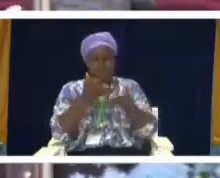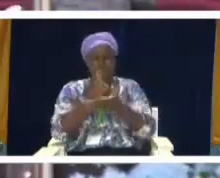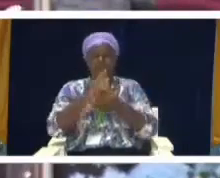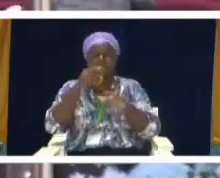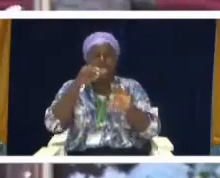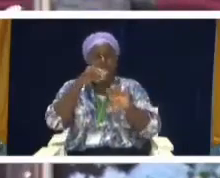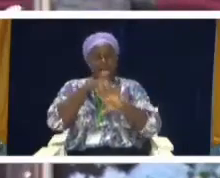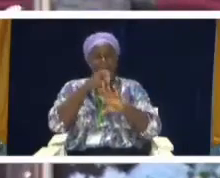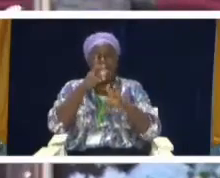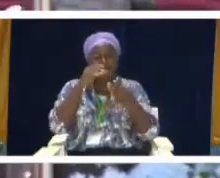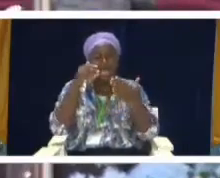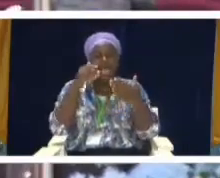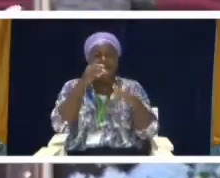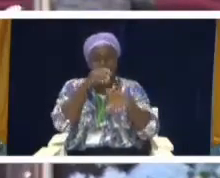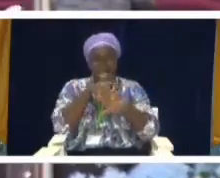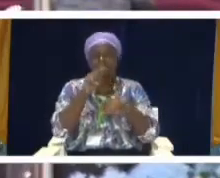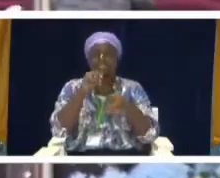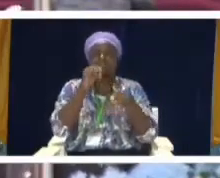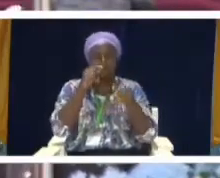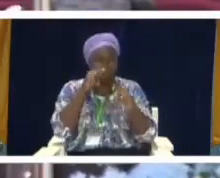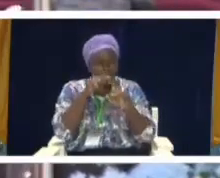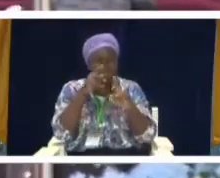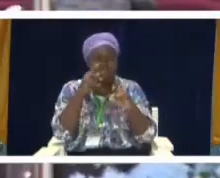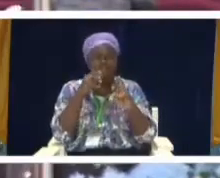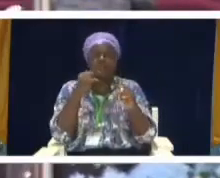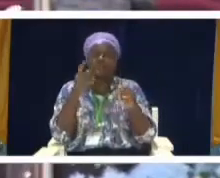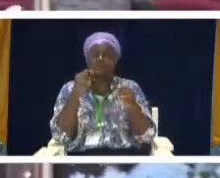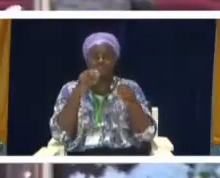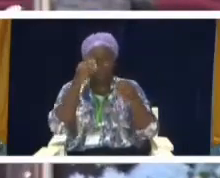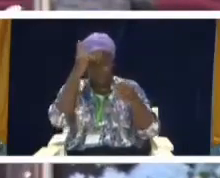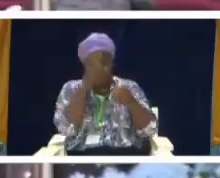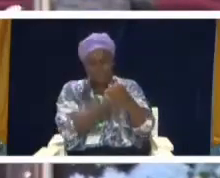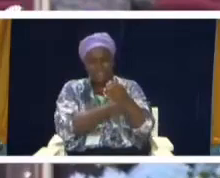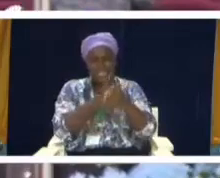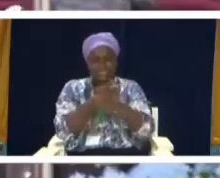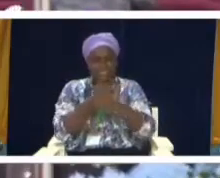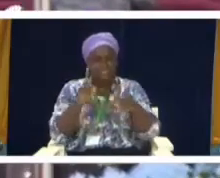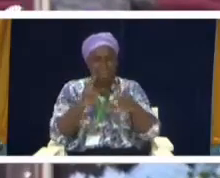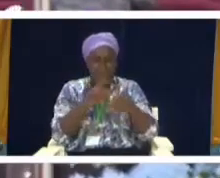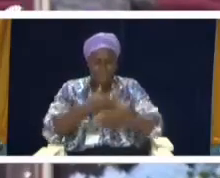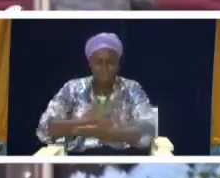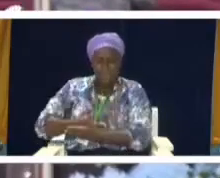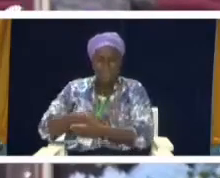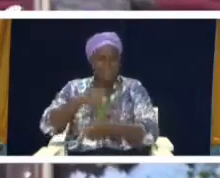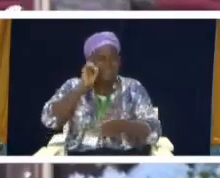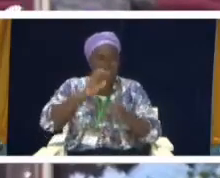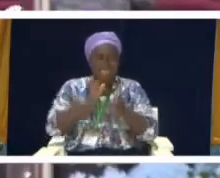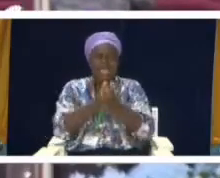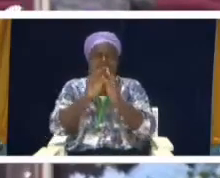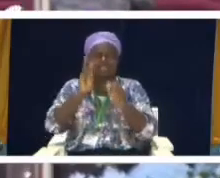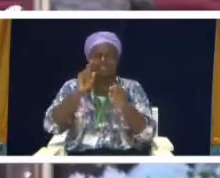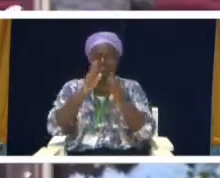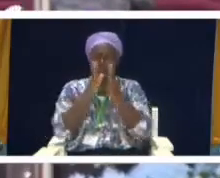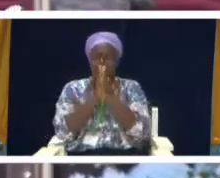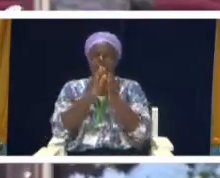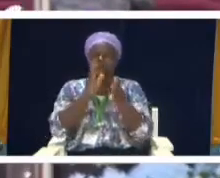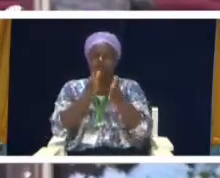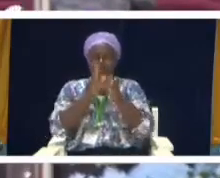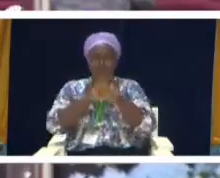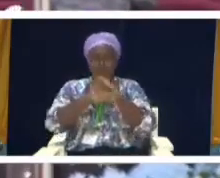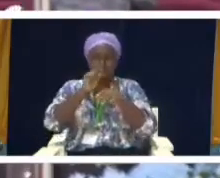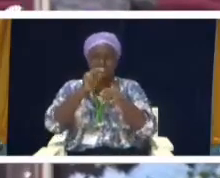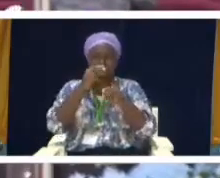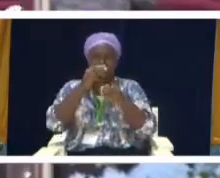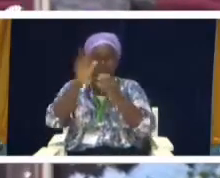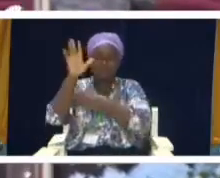his daughter delivering her babies, he asked her to pray and call on the God of Daddy Adeboye. To